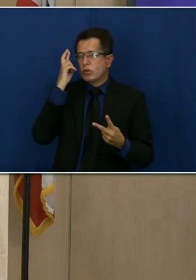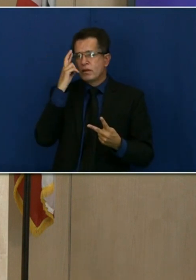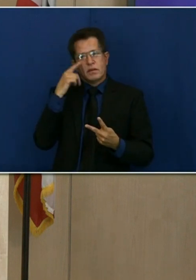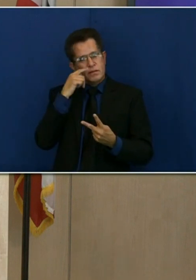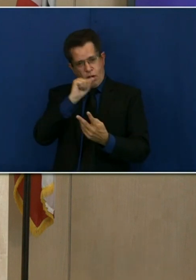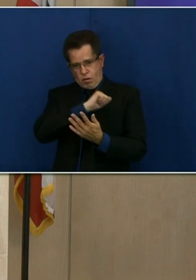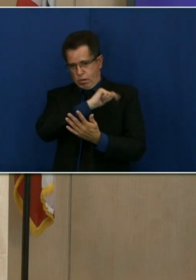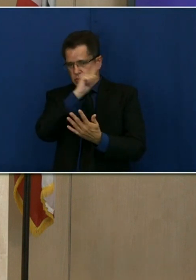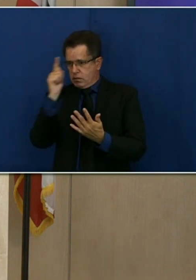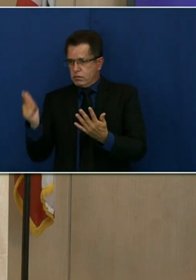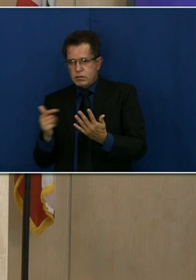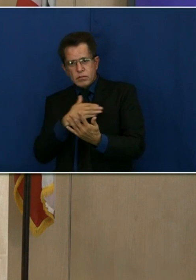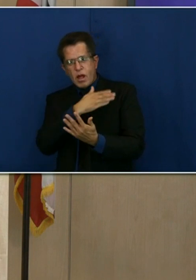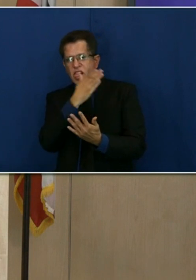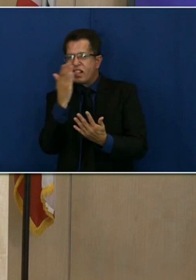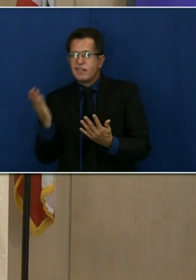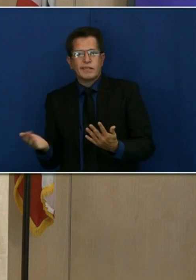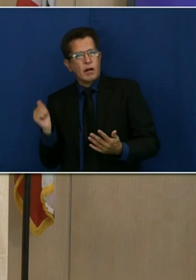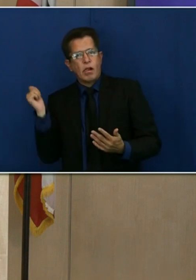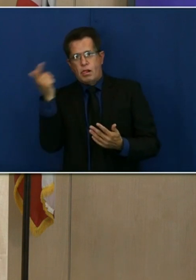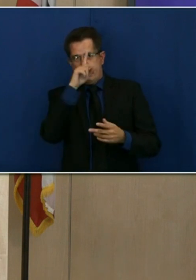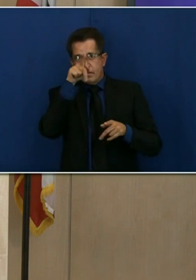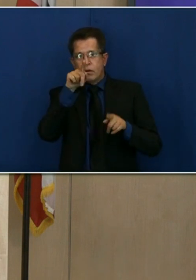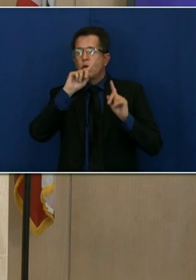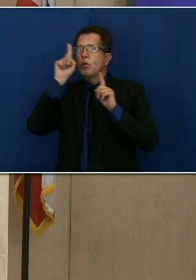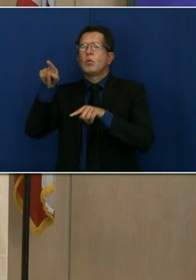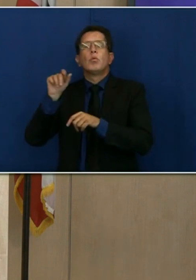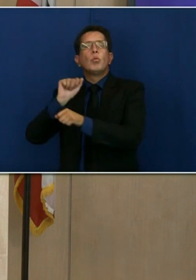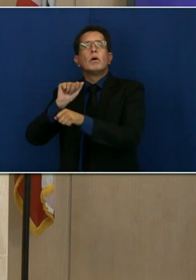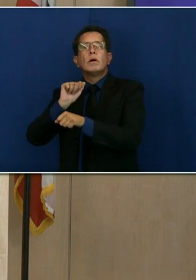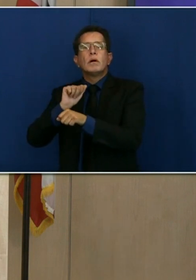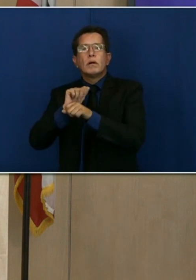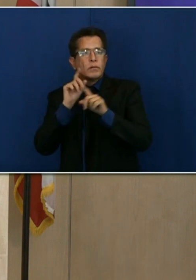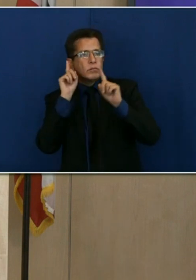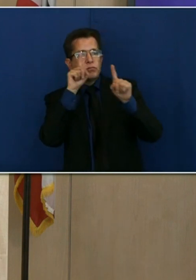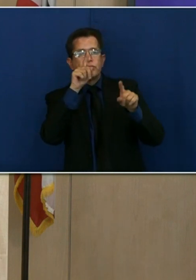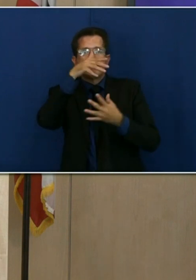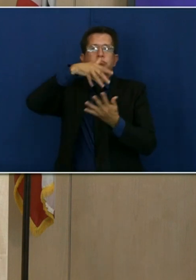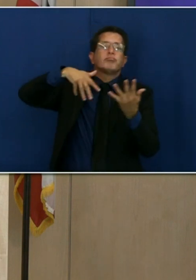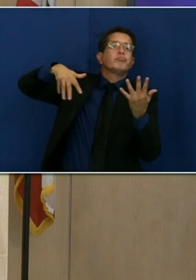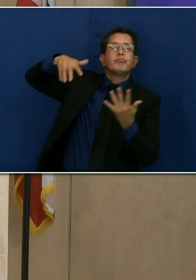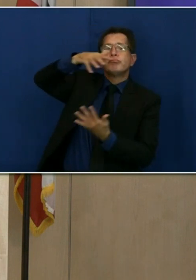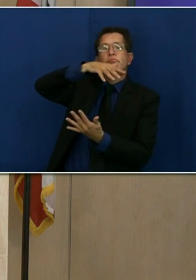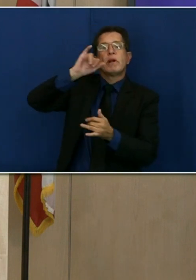across the board, because people are returning to their usual